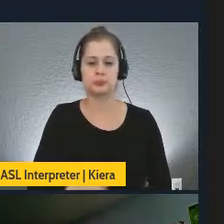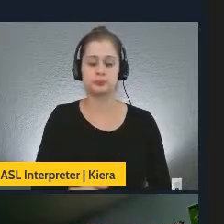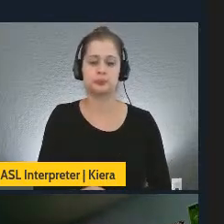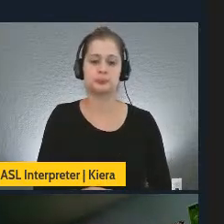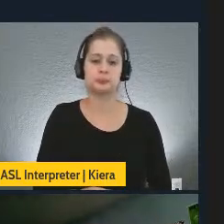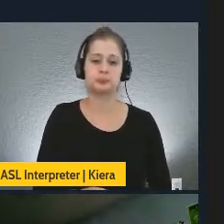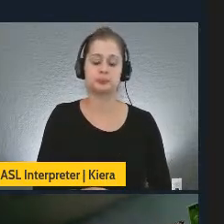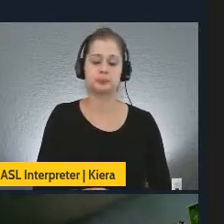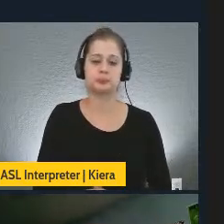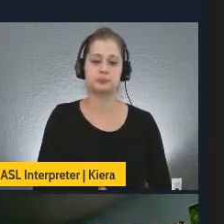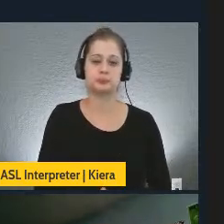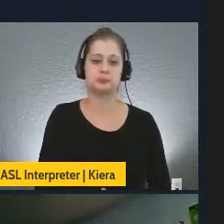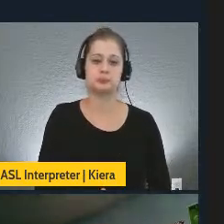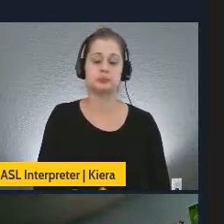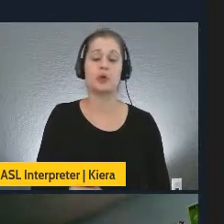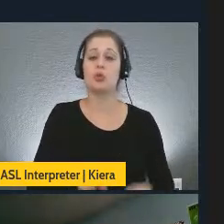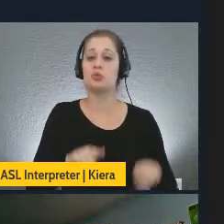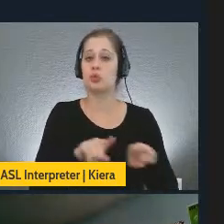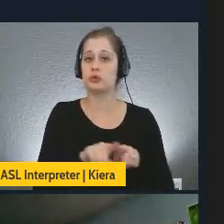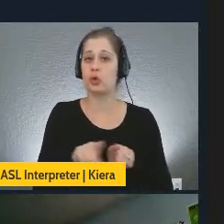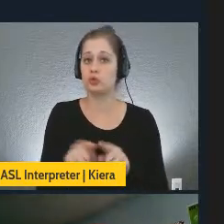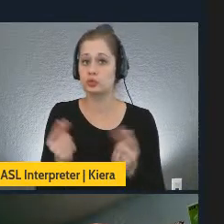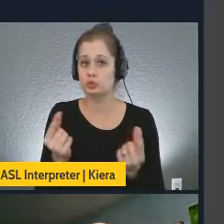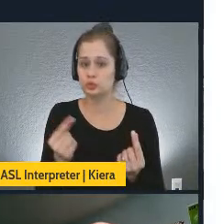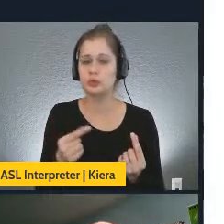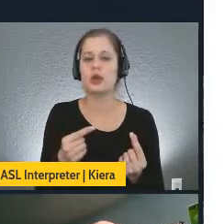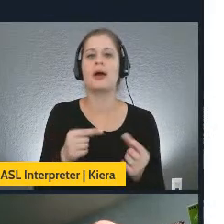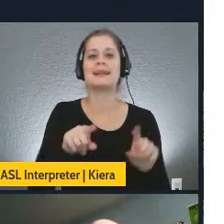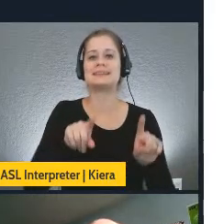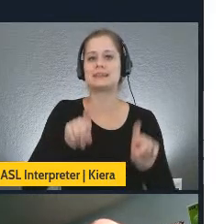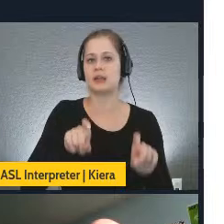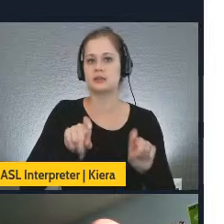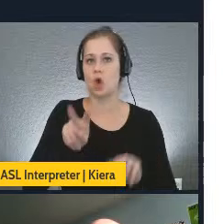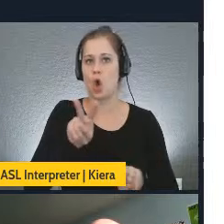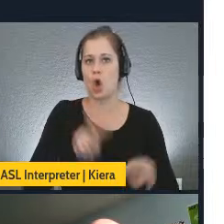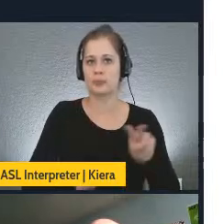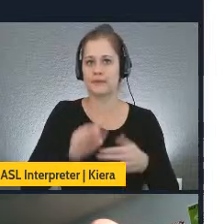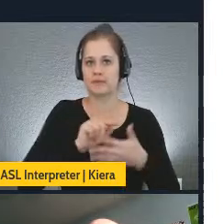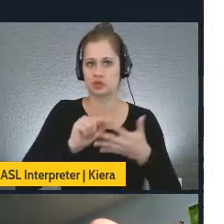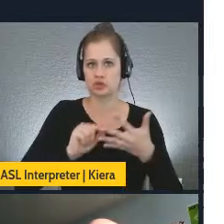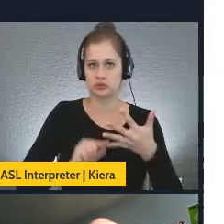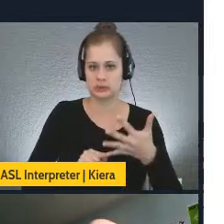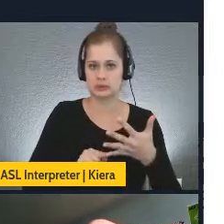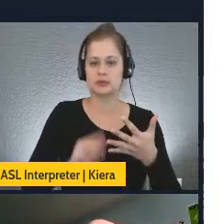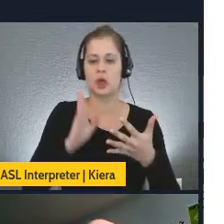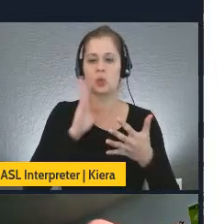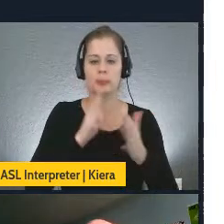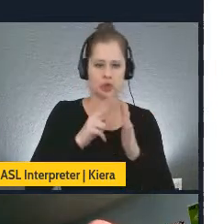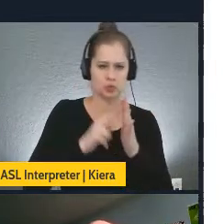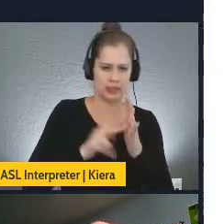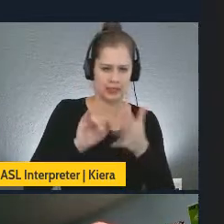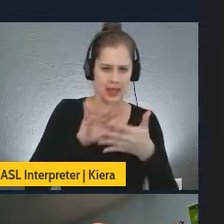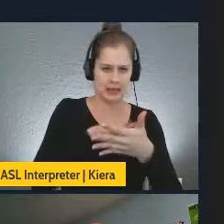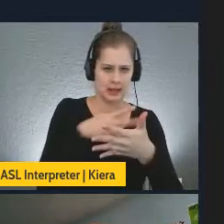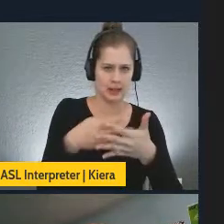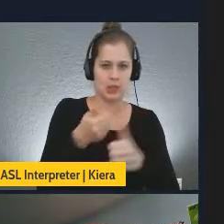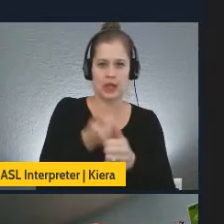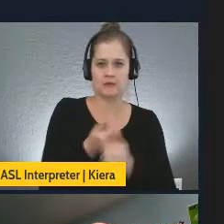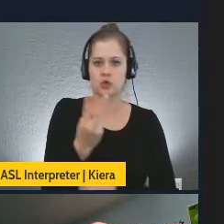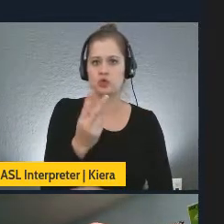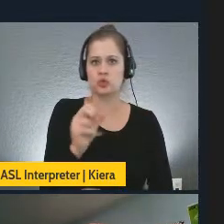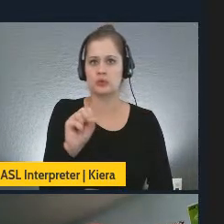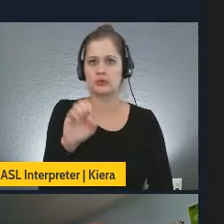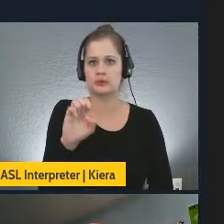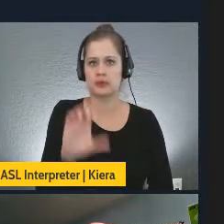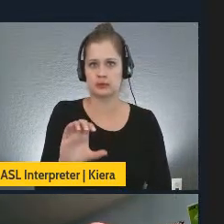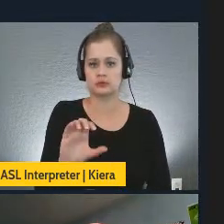it's returning an array of test observations. So it's reading this table every 2 seconds. So